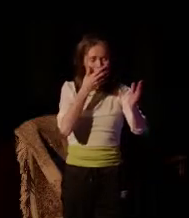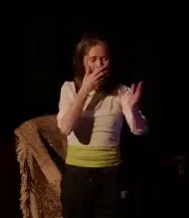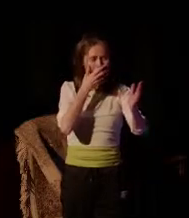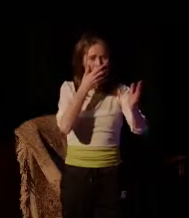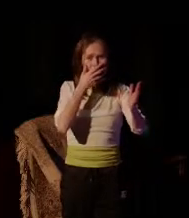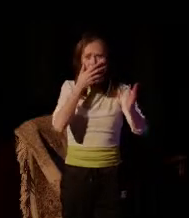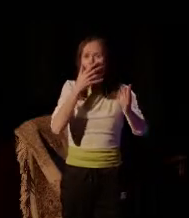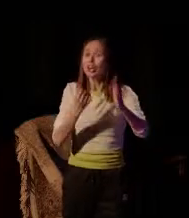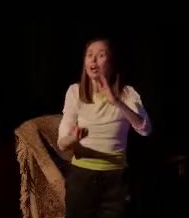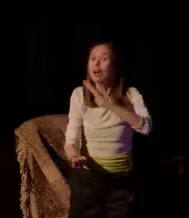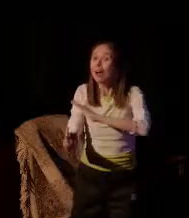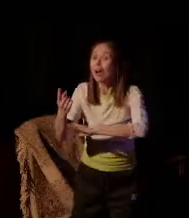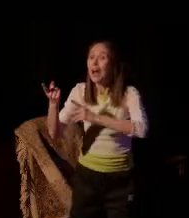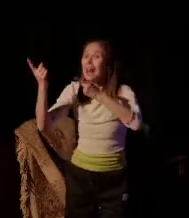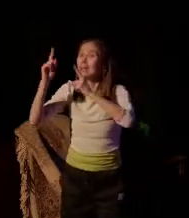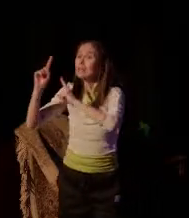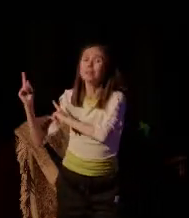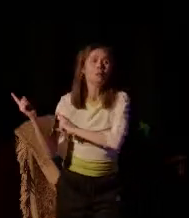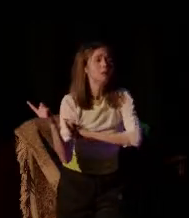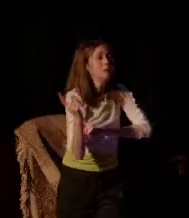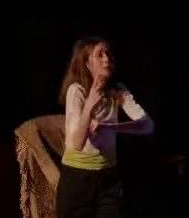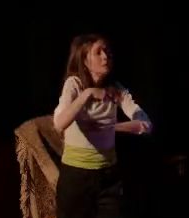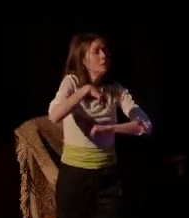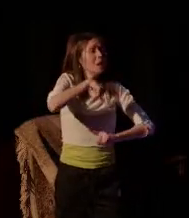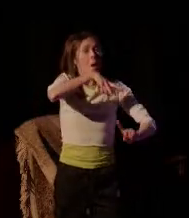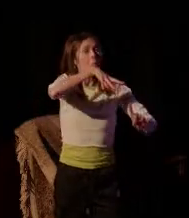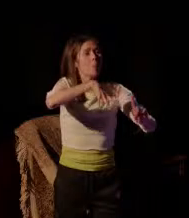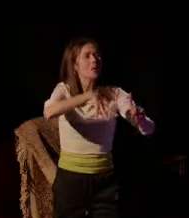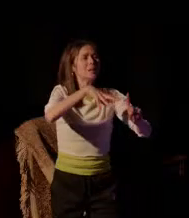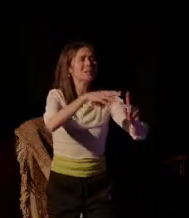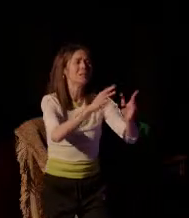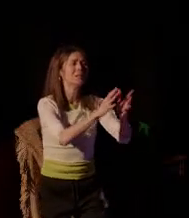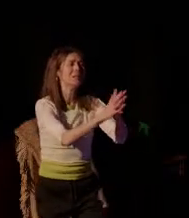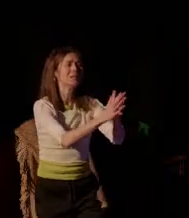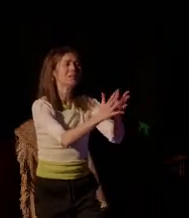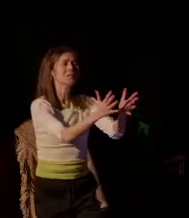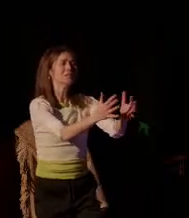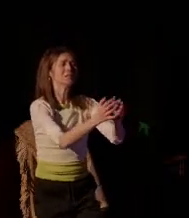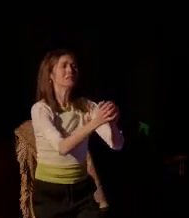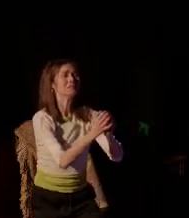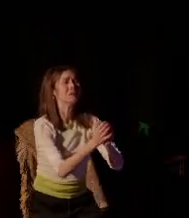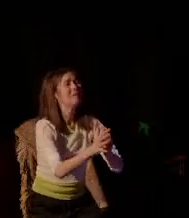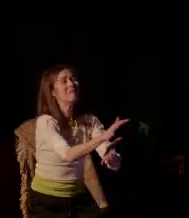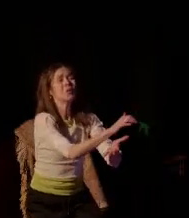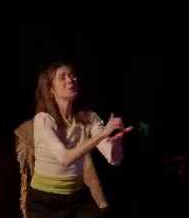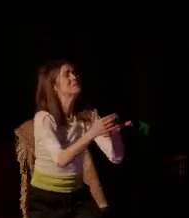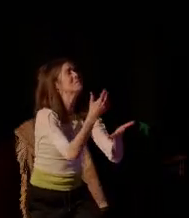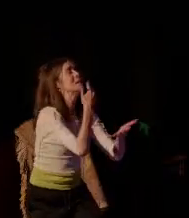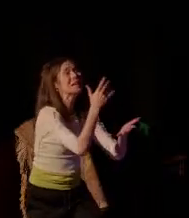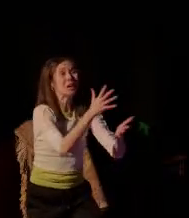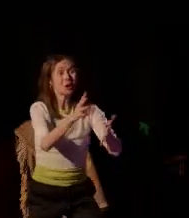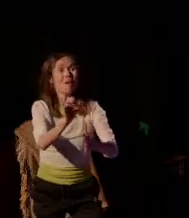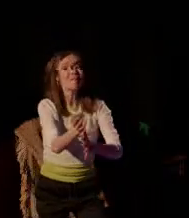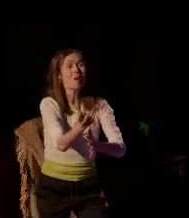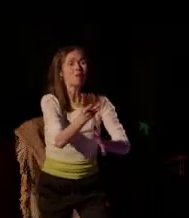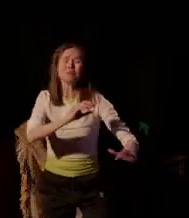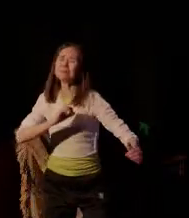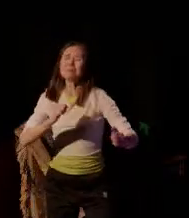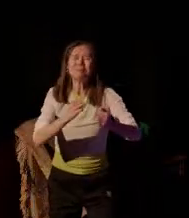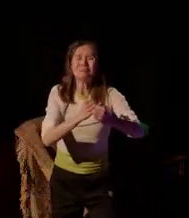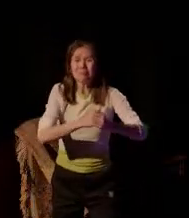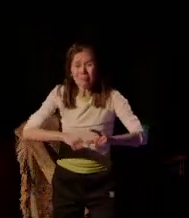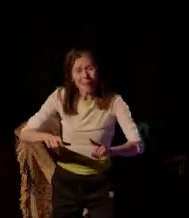Then he begged Polixenes' forgiveness, then embraced his son-in-law, then again smothered his daughter with desperate